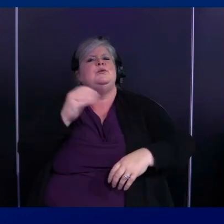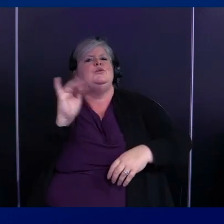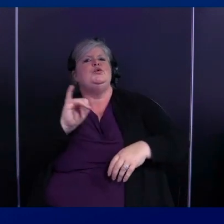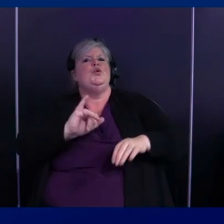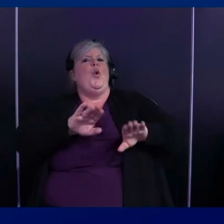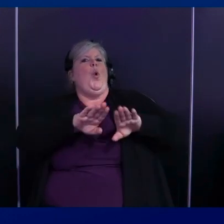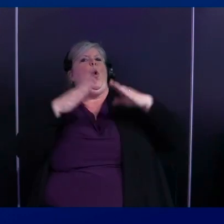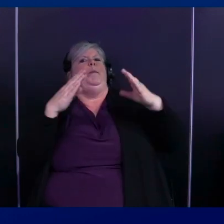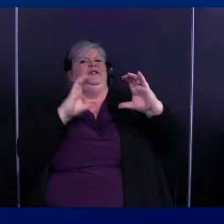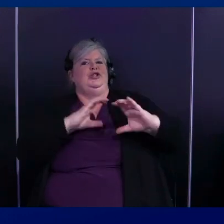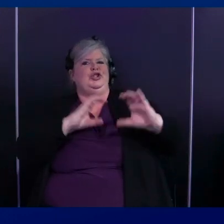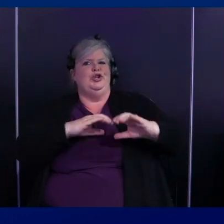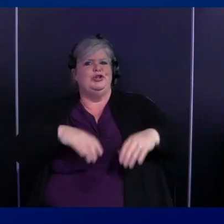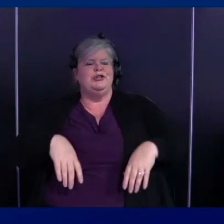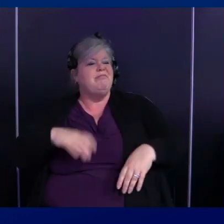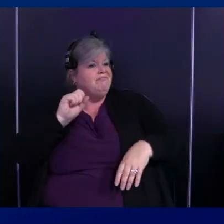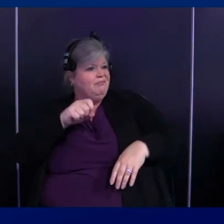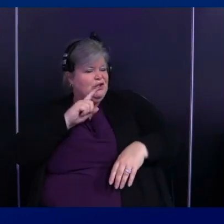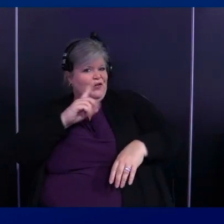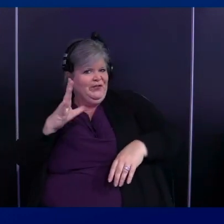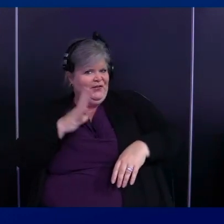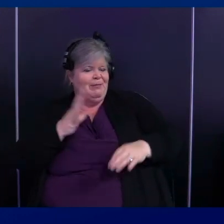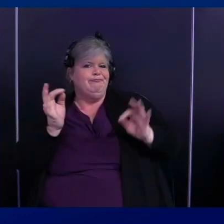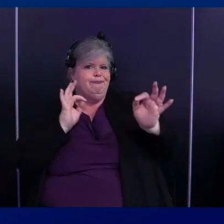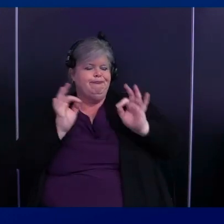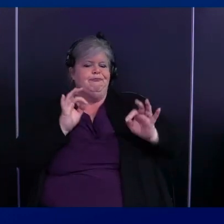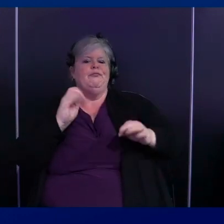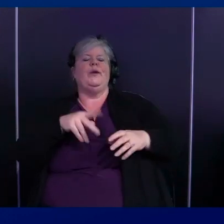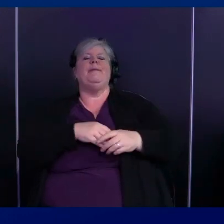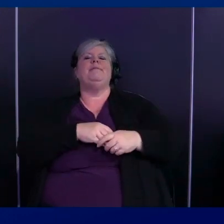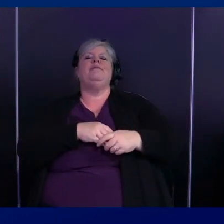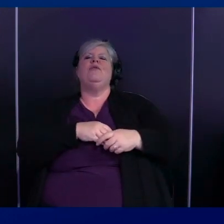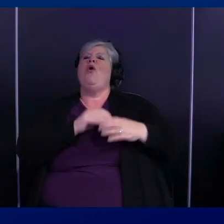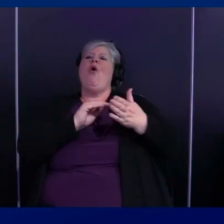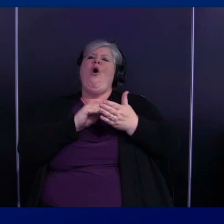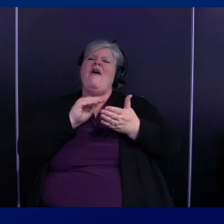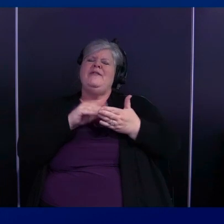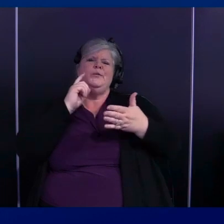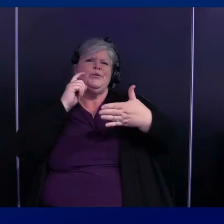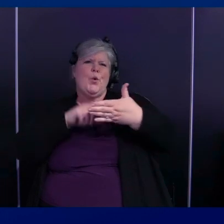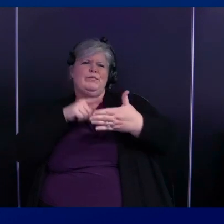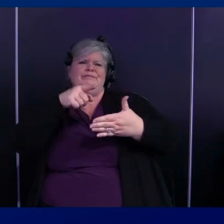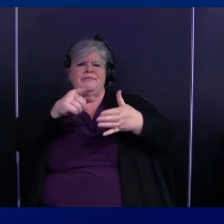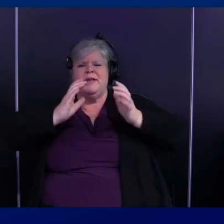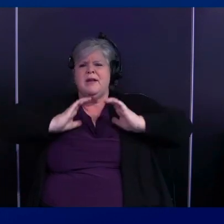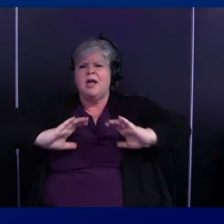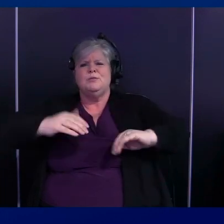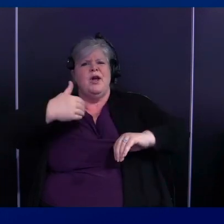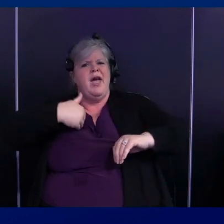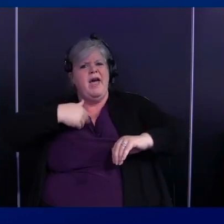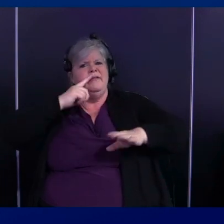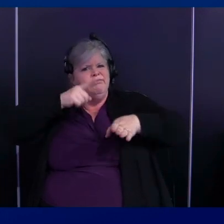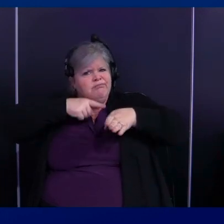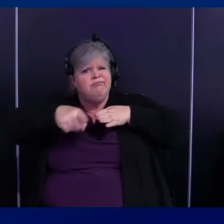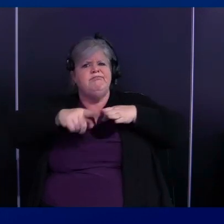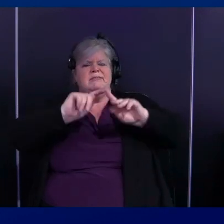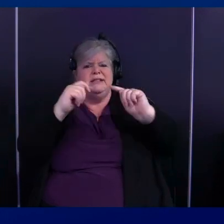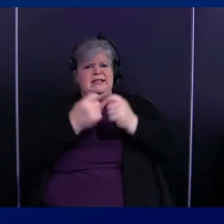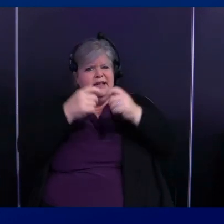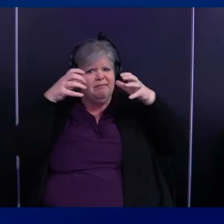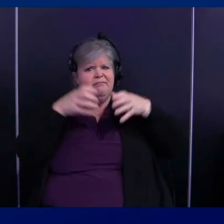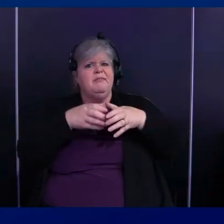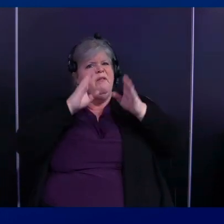Sure. So lots of times we see that customers either have a dedicated team that's focused